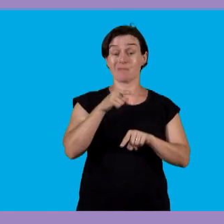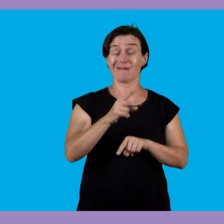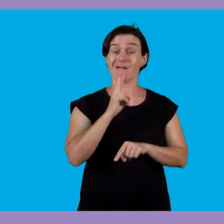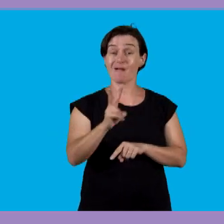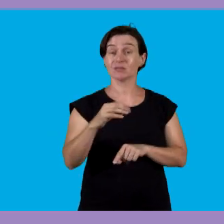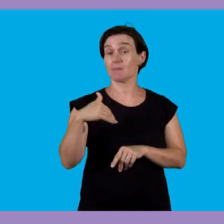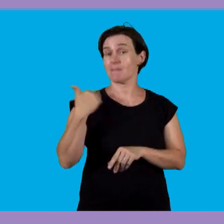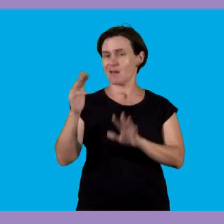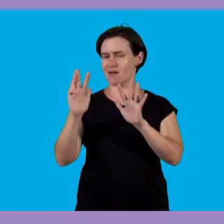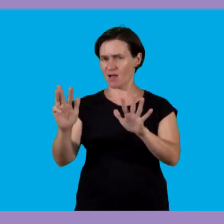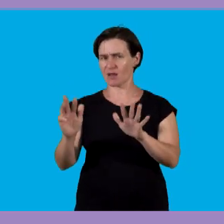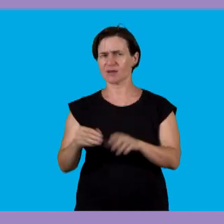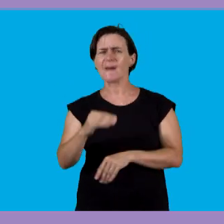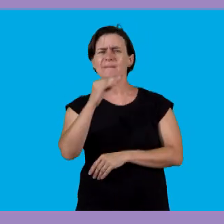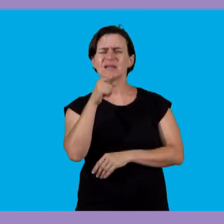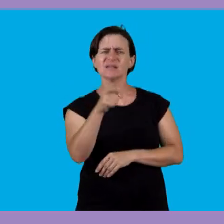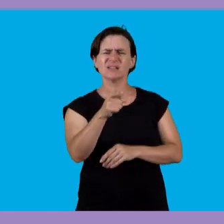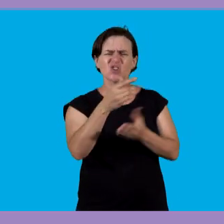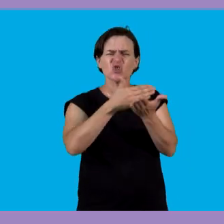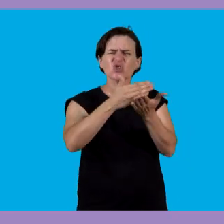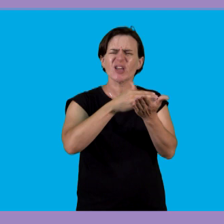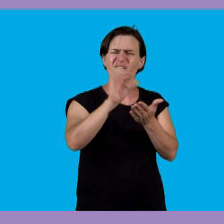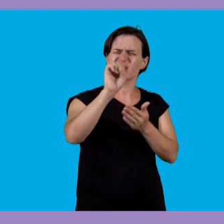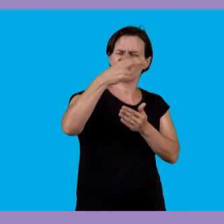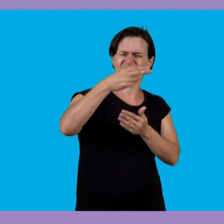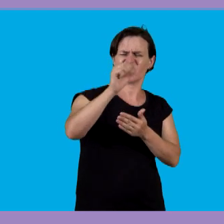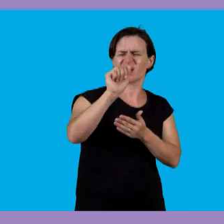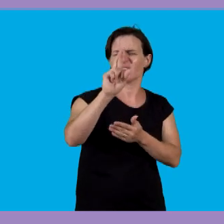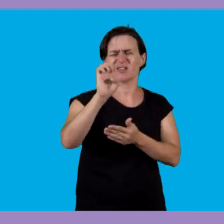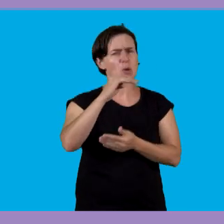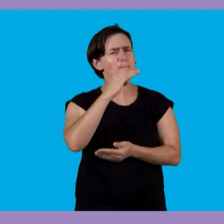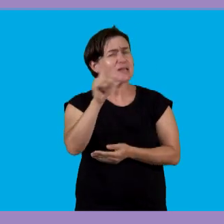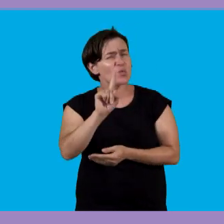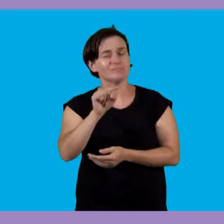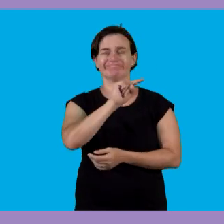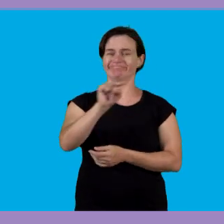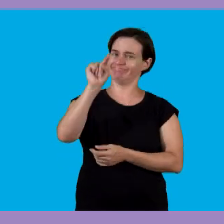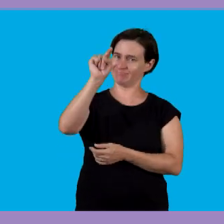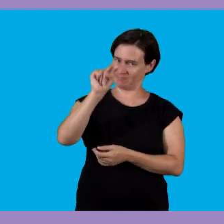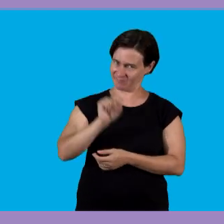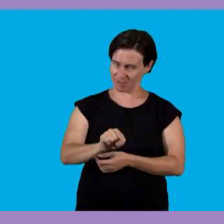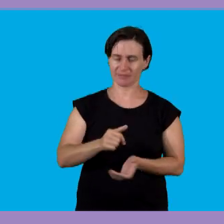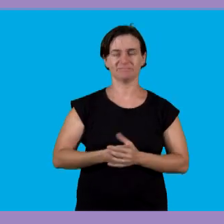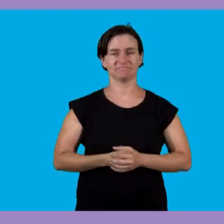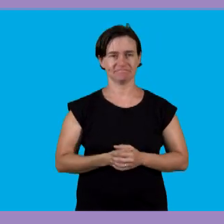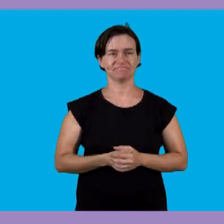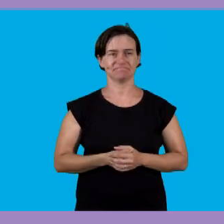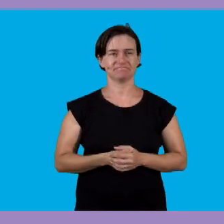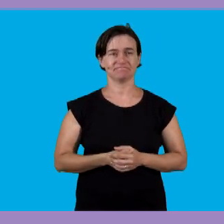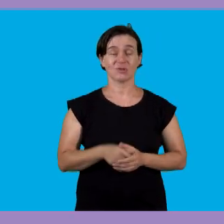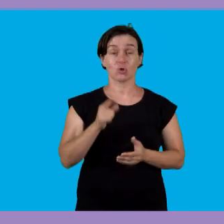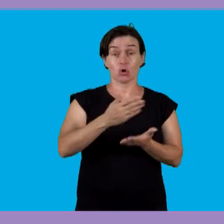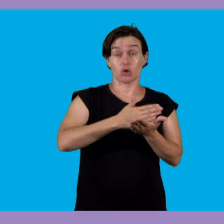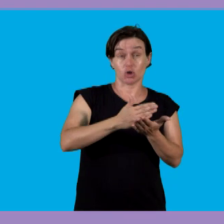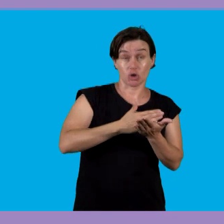by 9. Now, do you remember what operation we are going to use when we are sharing? Of course, we are going to divide. So since